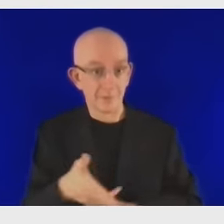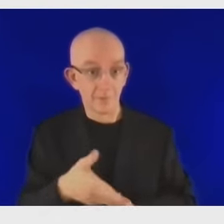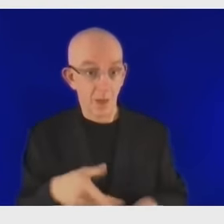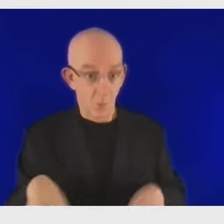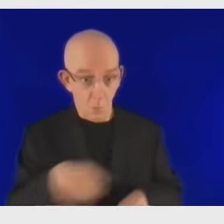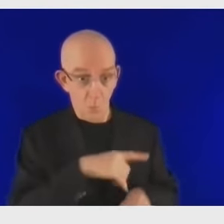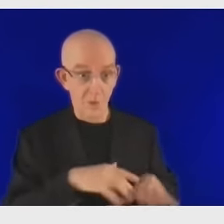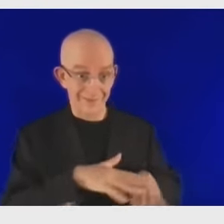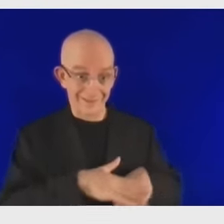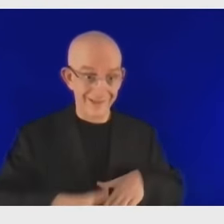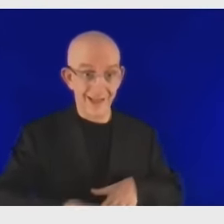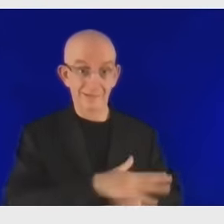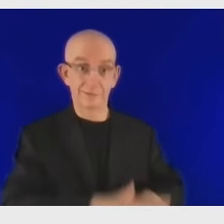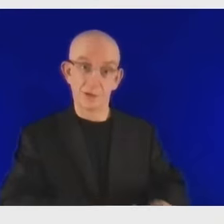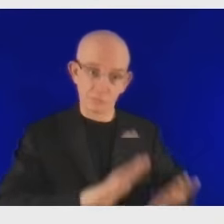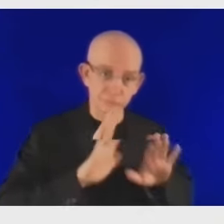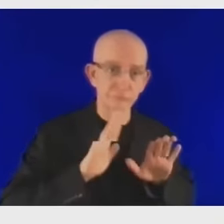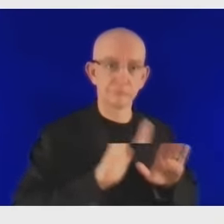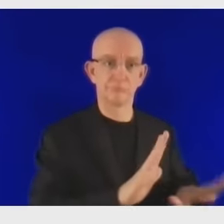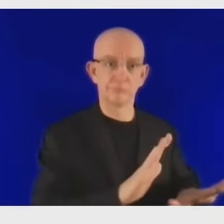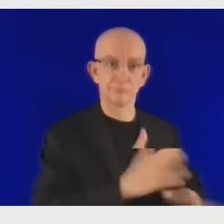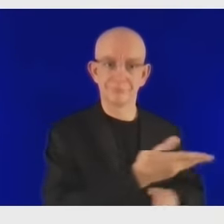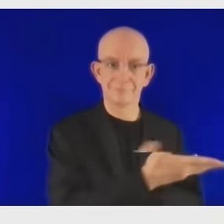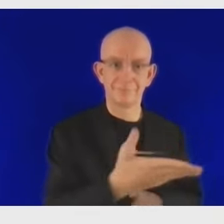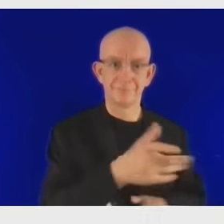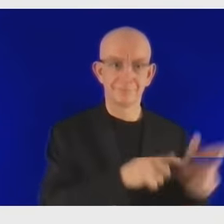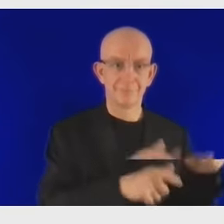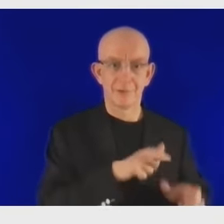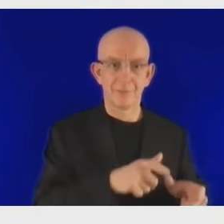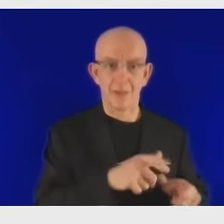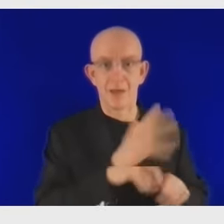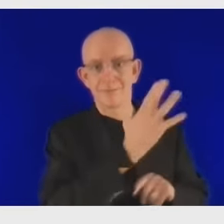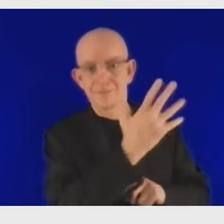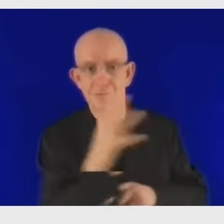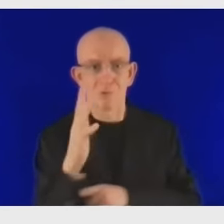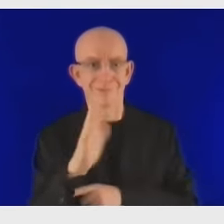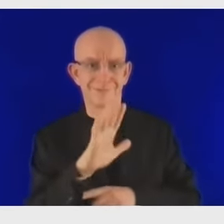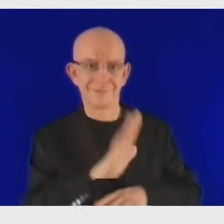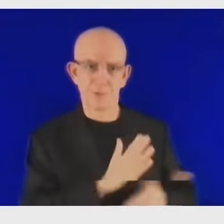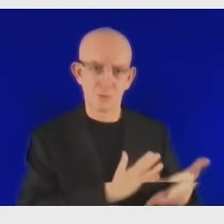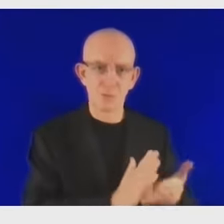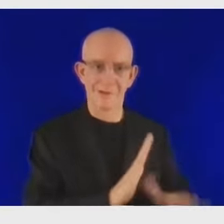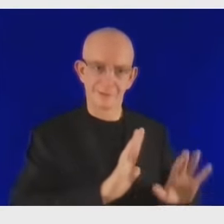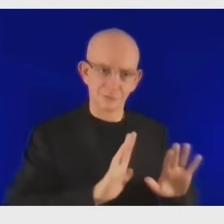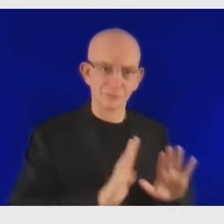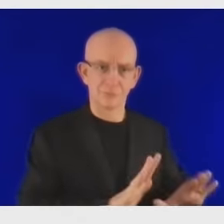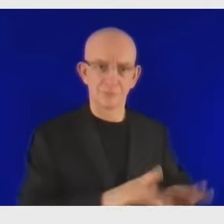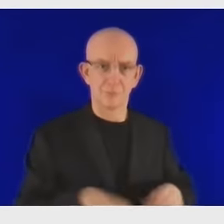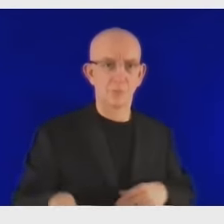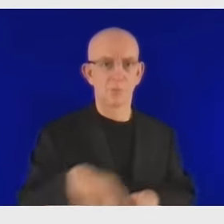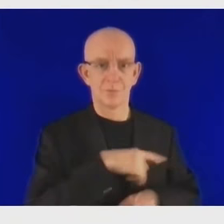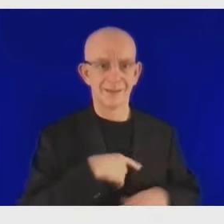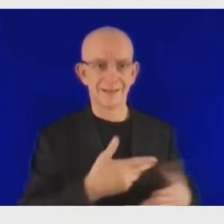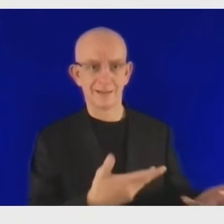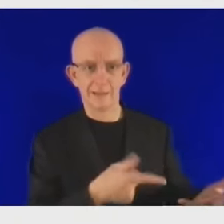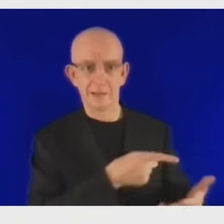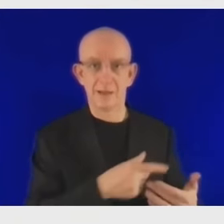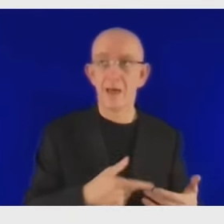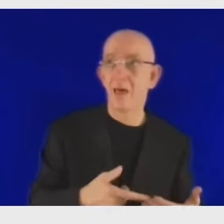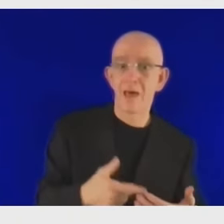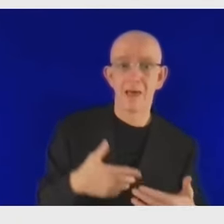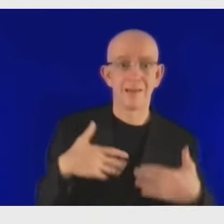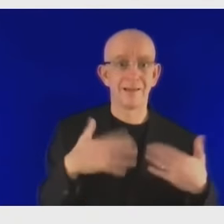been doing so, because for us, our land and forest is a source of identity along with the livelihood. And it